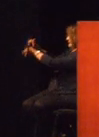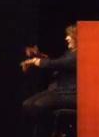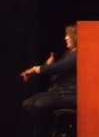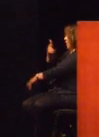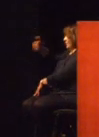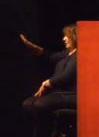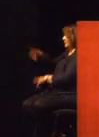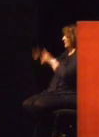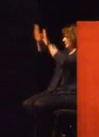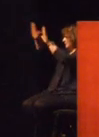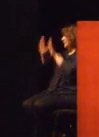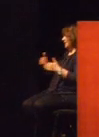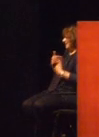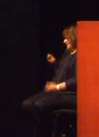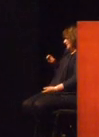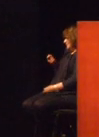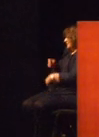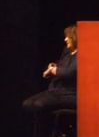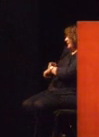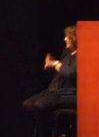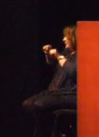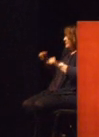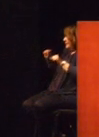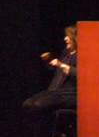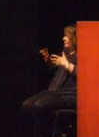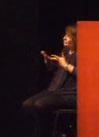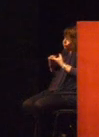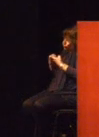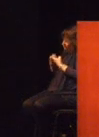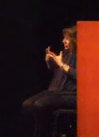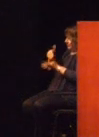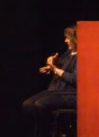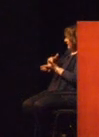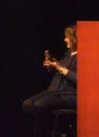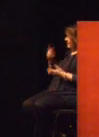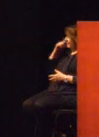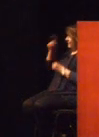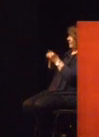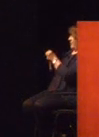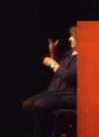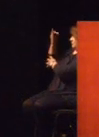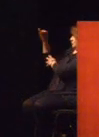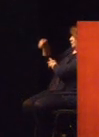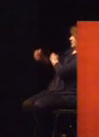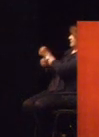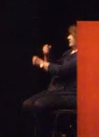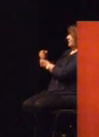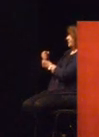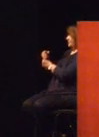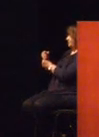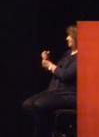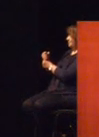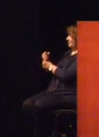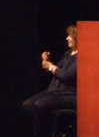was great to have some time to be able to recharge and to think about this year and what we have coming. And